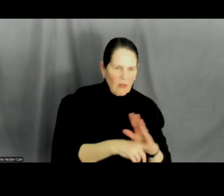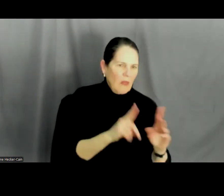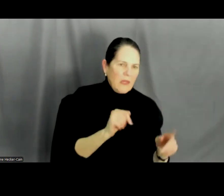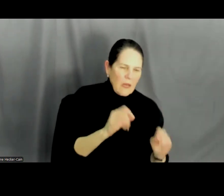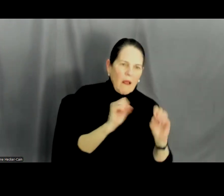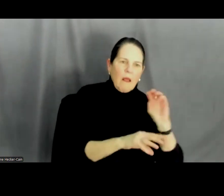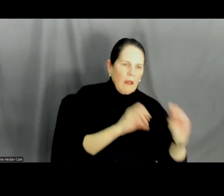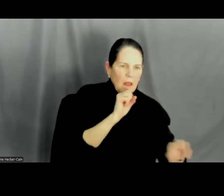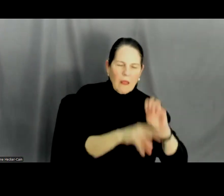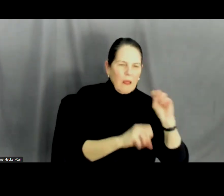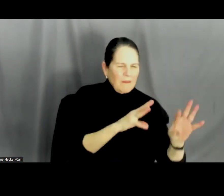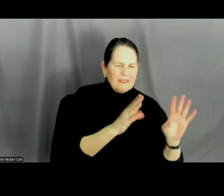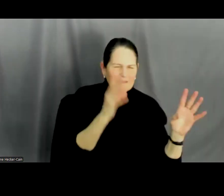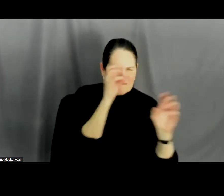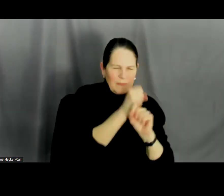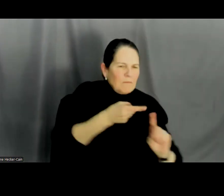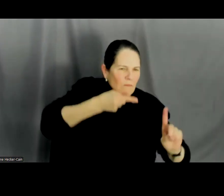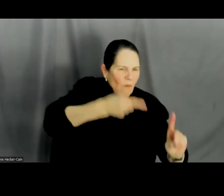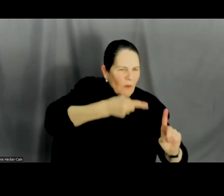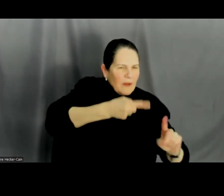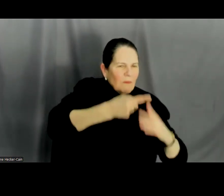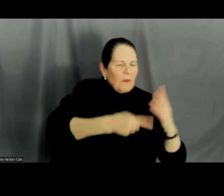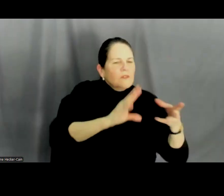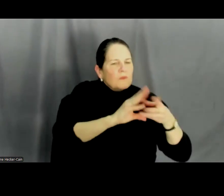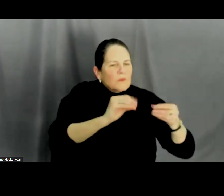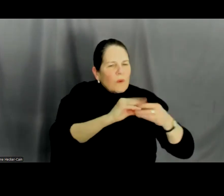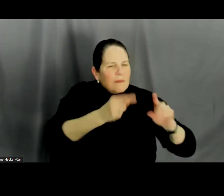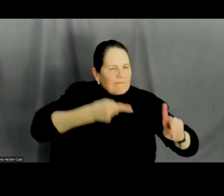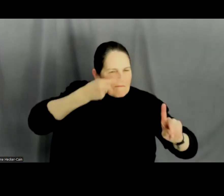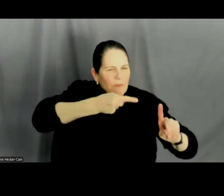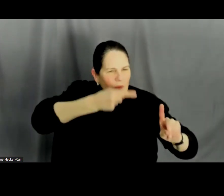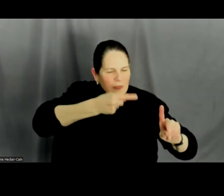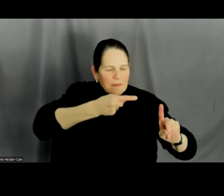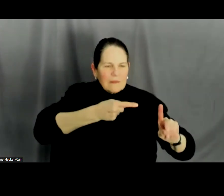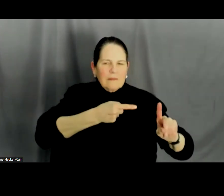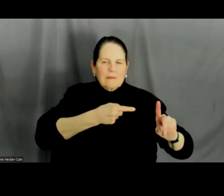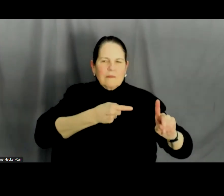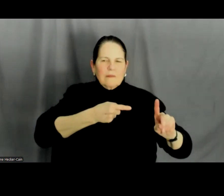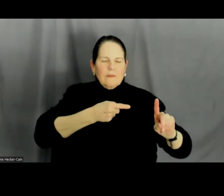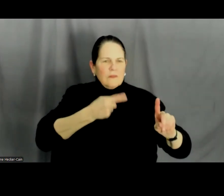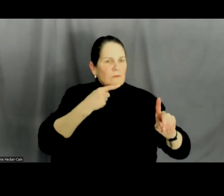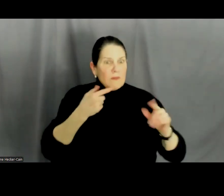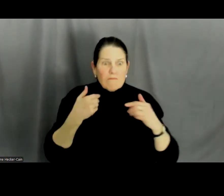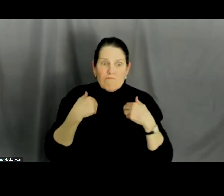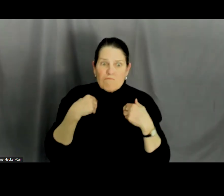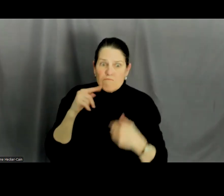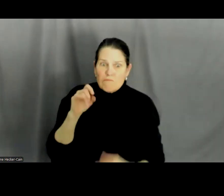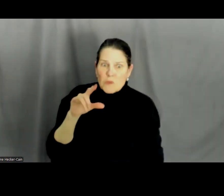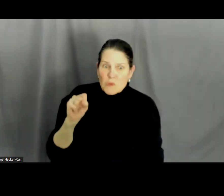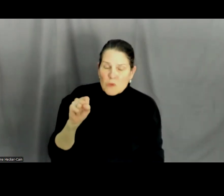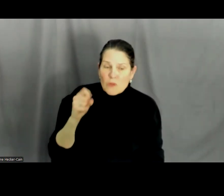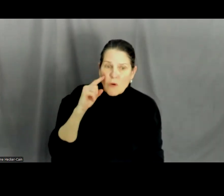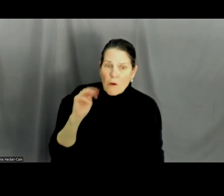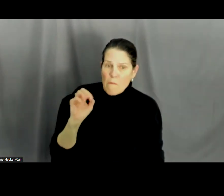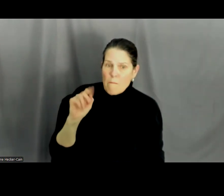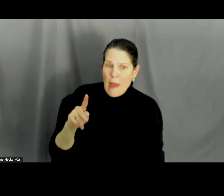that place we're trying to get to with this? So I think there are mapping tools that are available